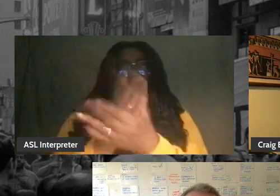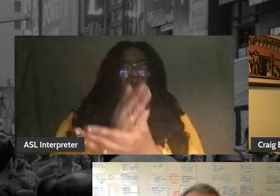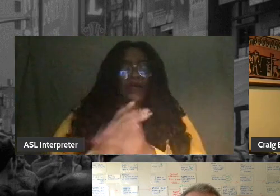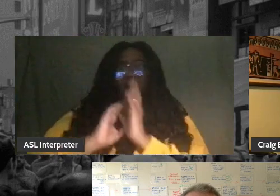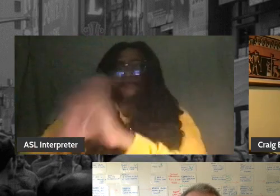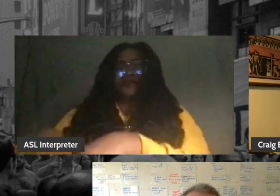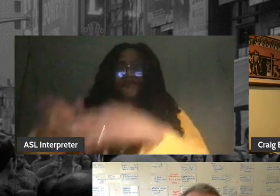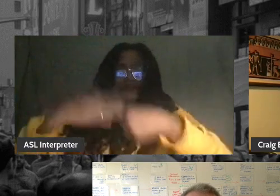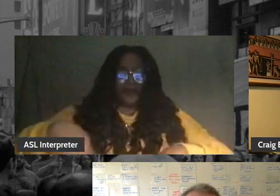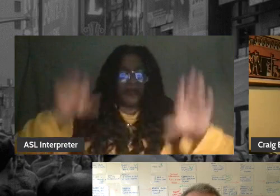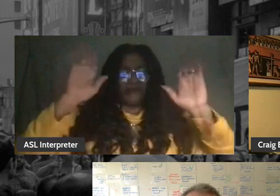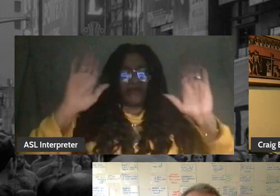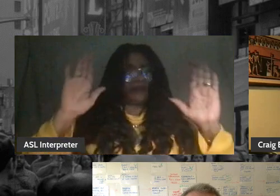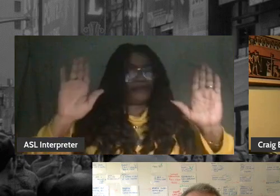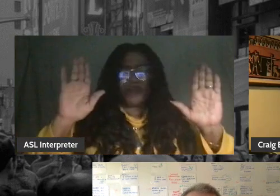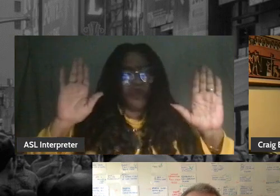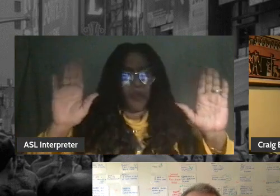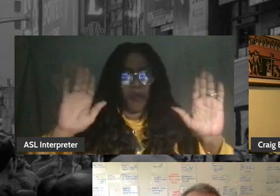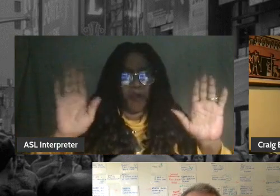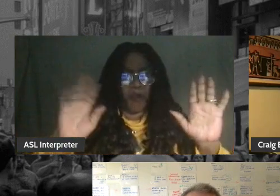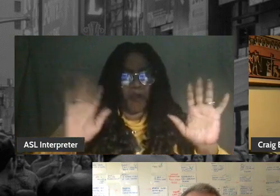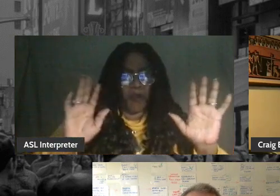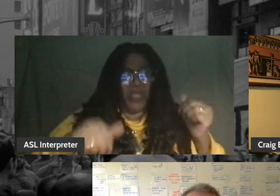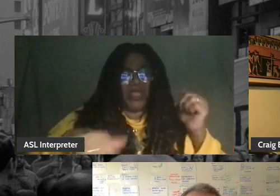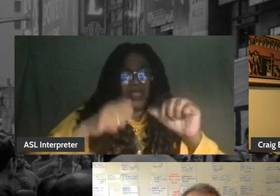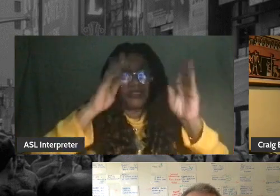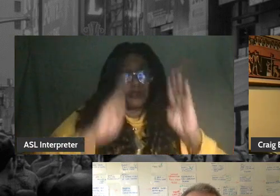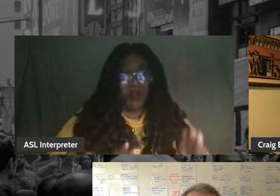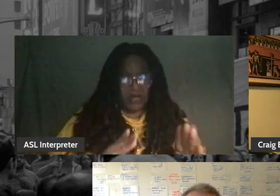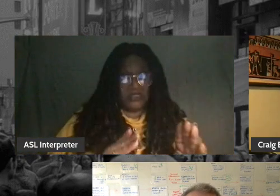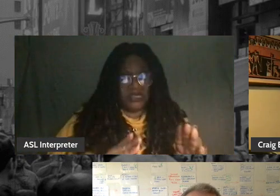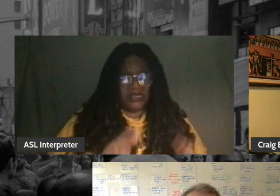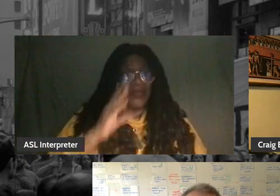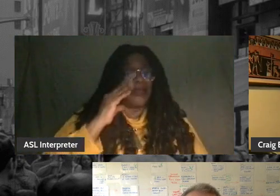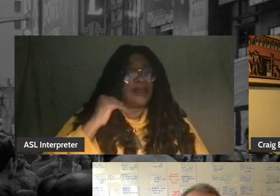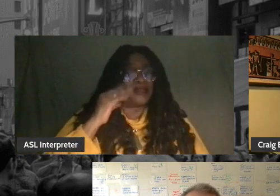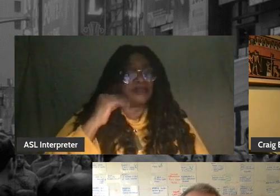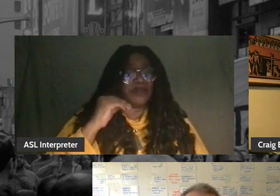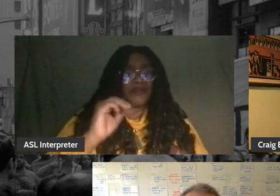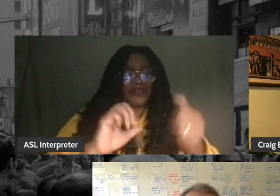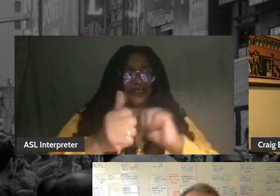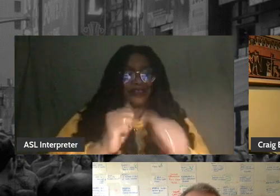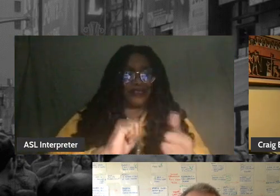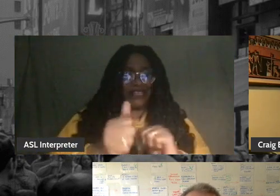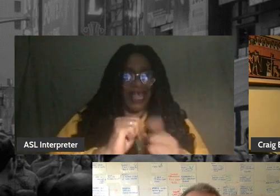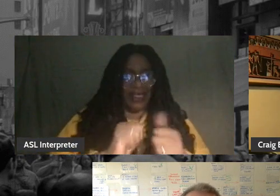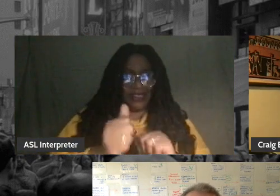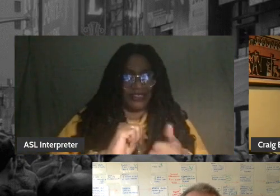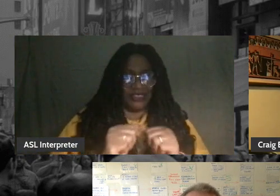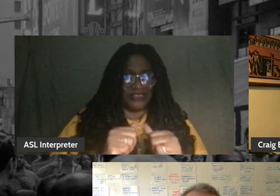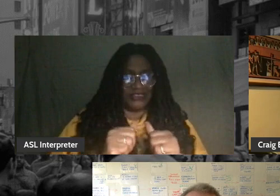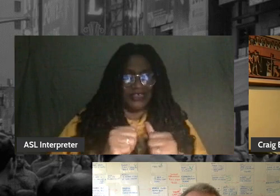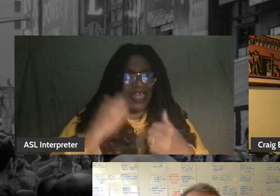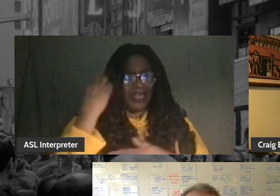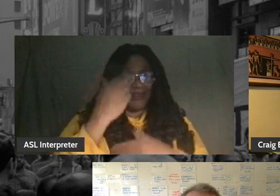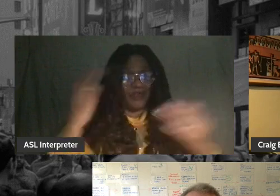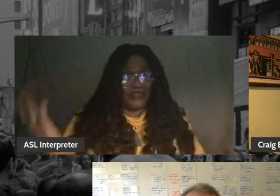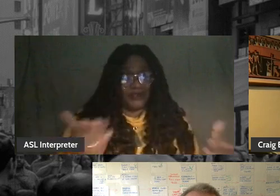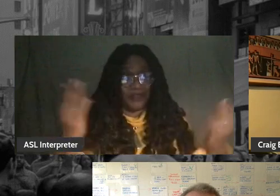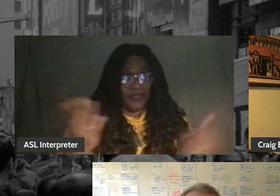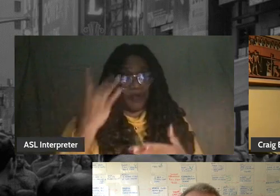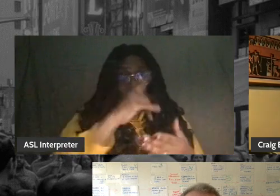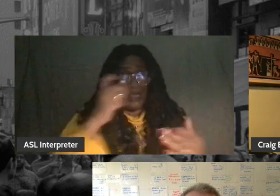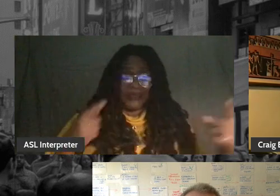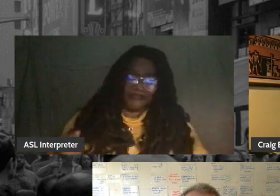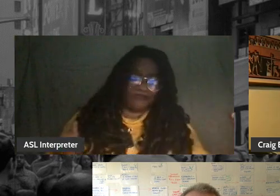of the three panelists today have had their own challenges and their own journeys, and they've got where they are today because they're pursuing something